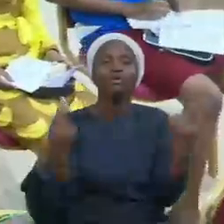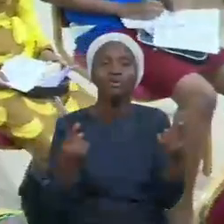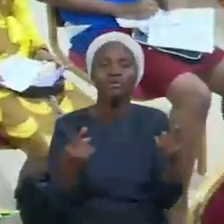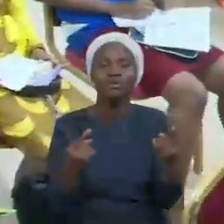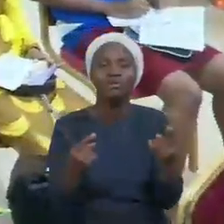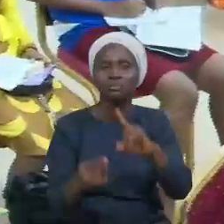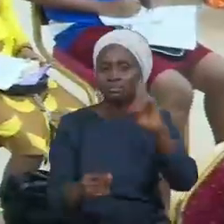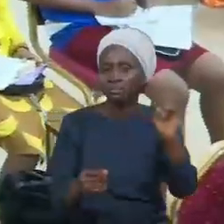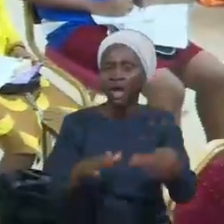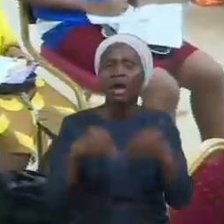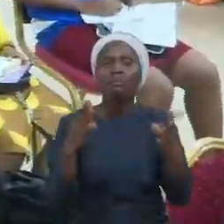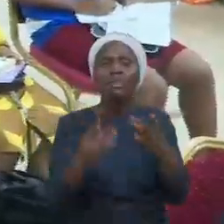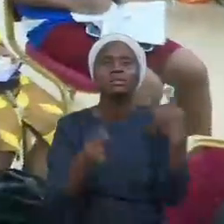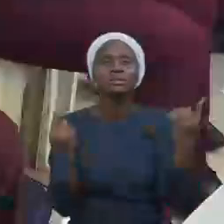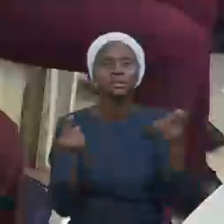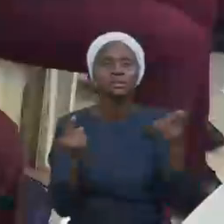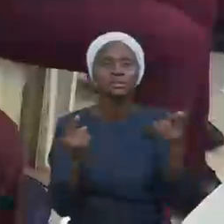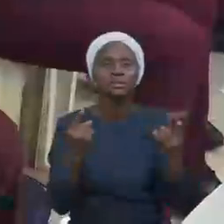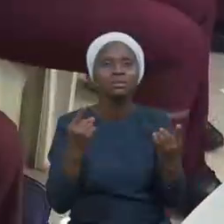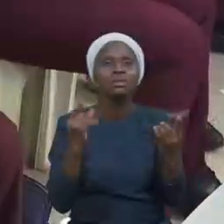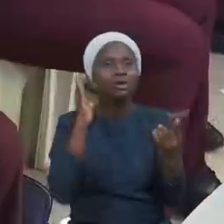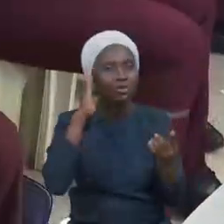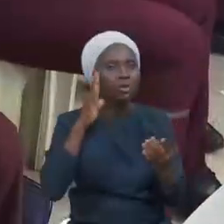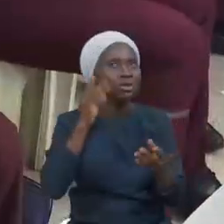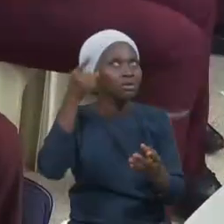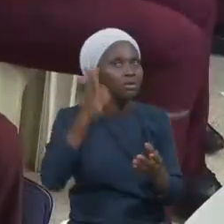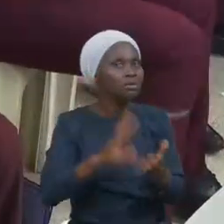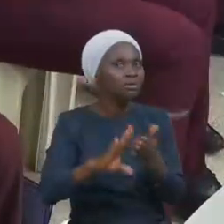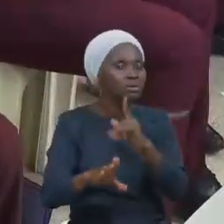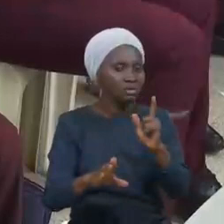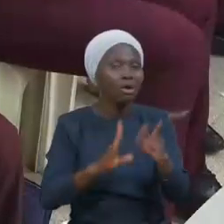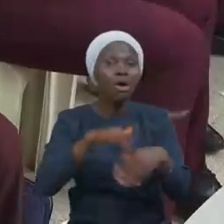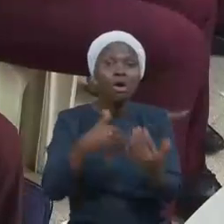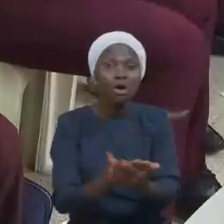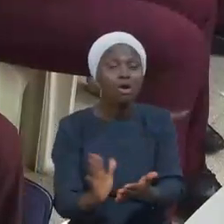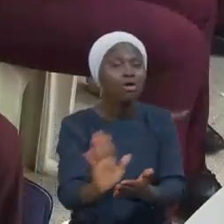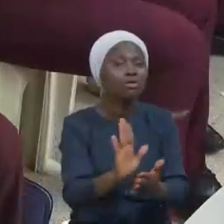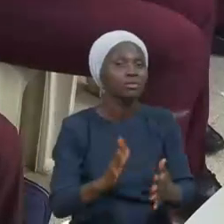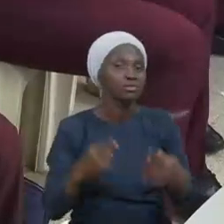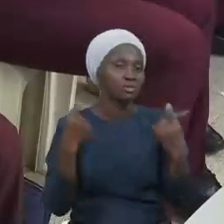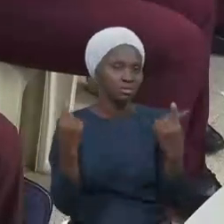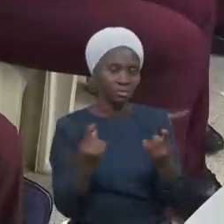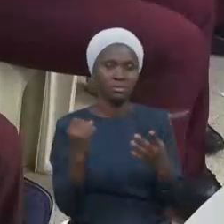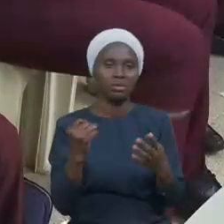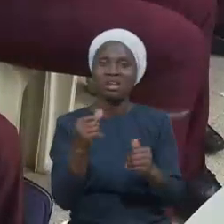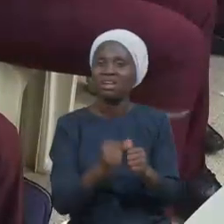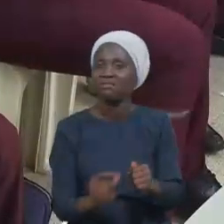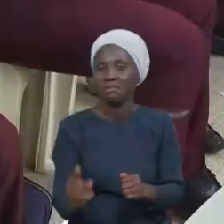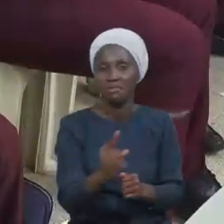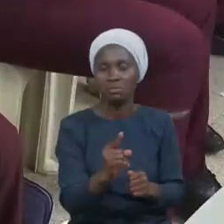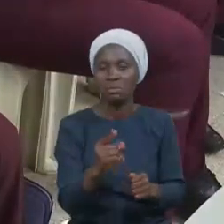your sins will God forgive? All your sins. Everyone, the one you